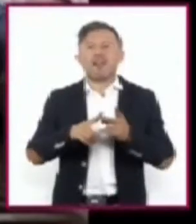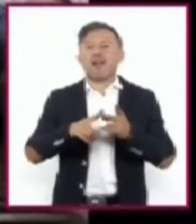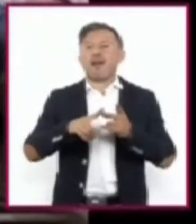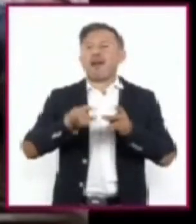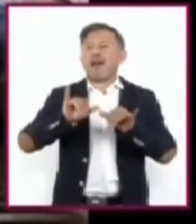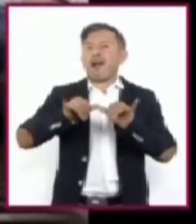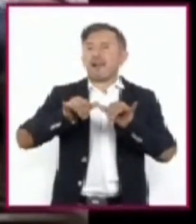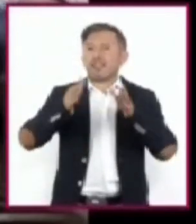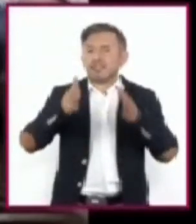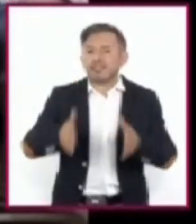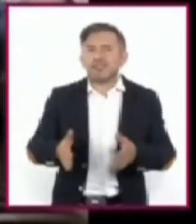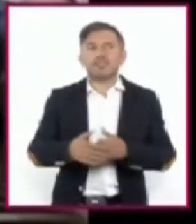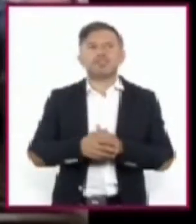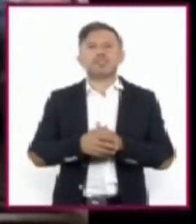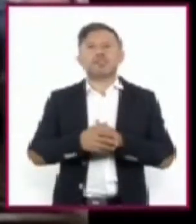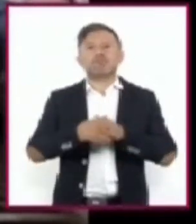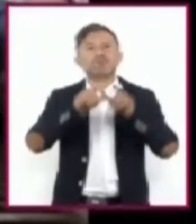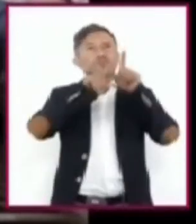astronomers,